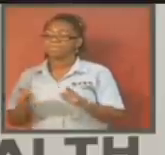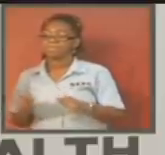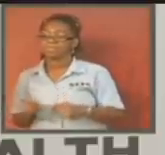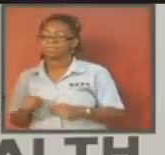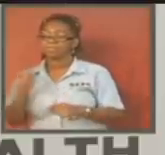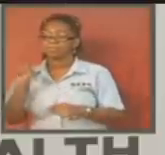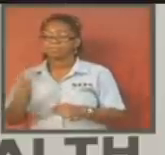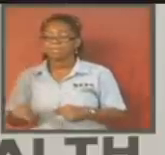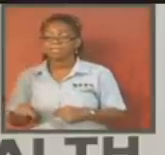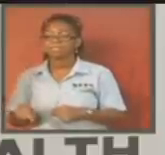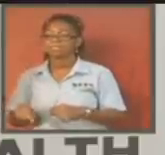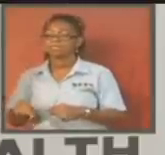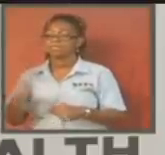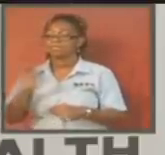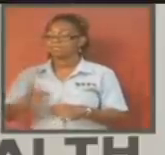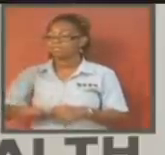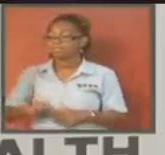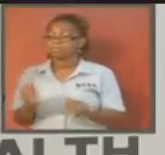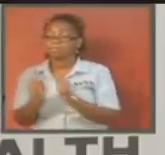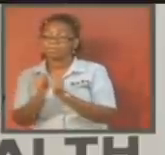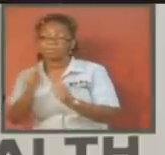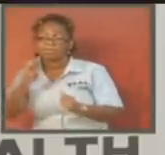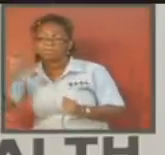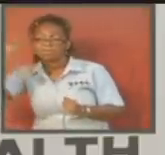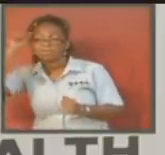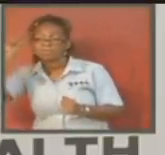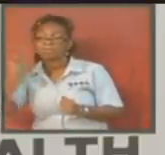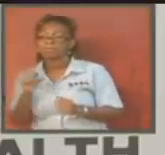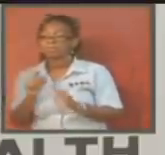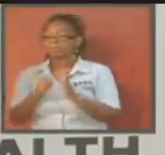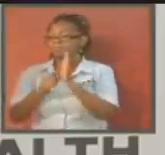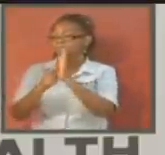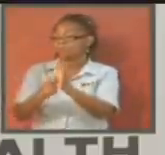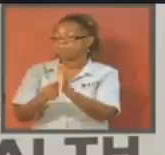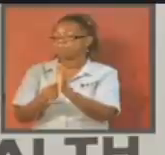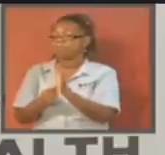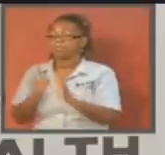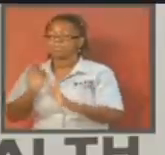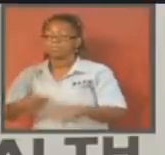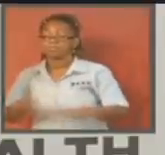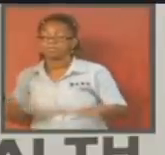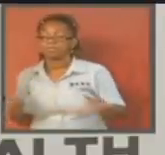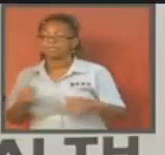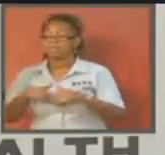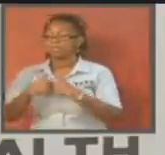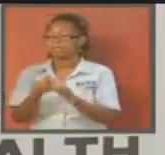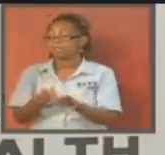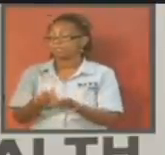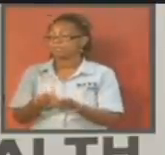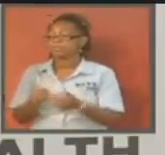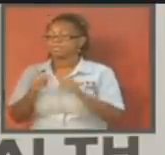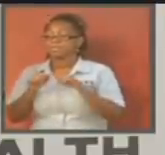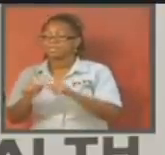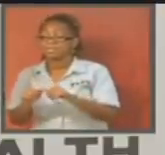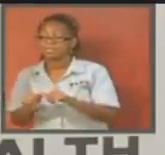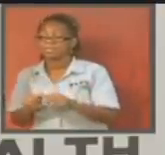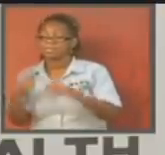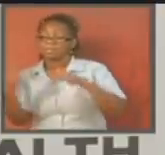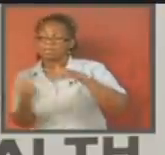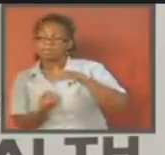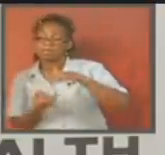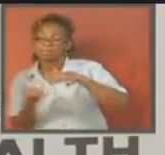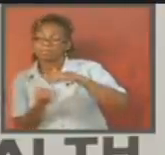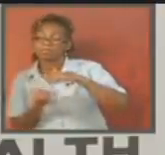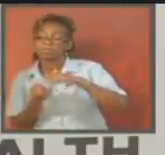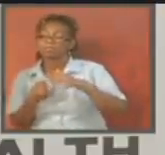family member. But we have to show them how to stay in the isolation. And I think it's a little bit challenging because at that point in time, we have to